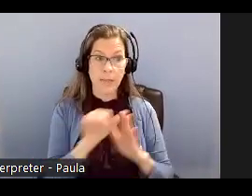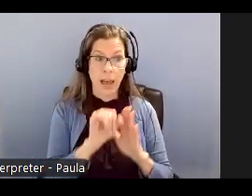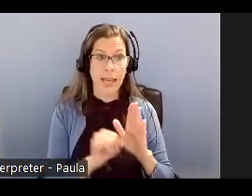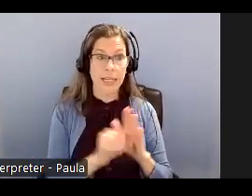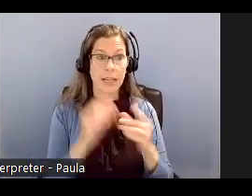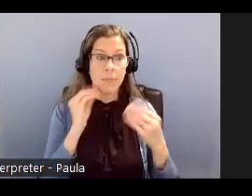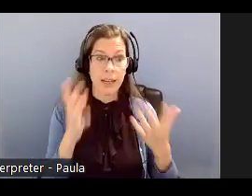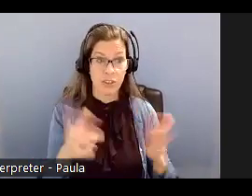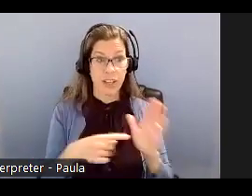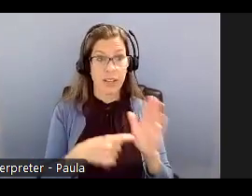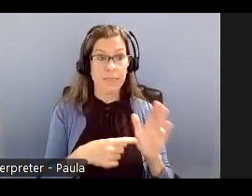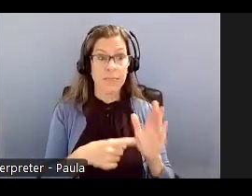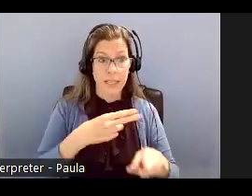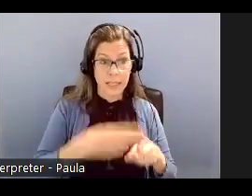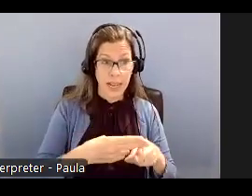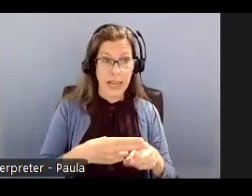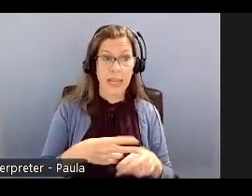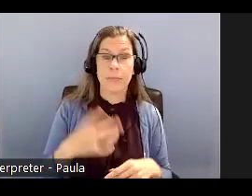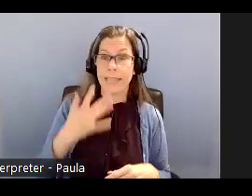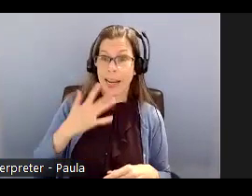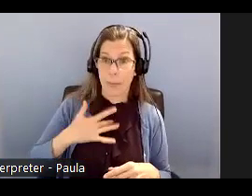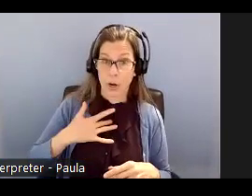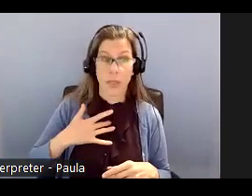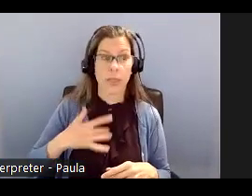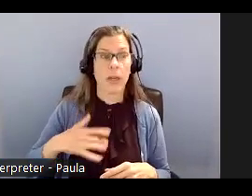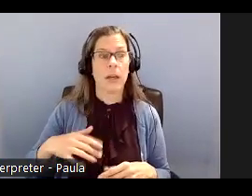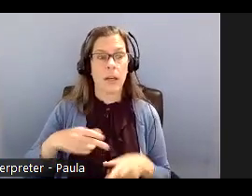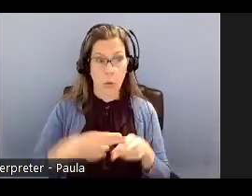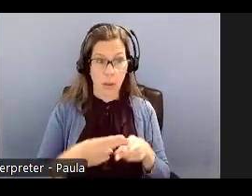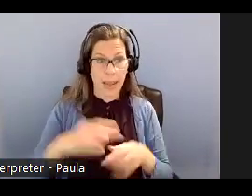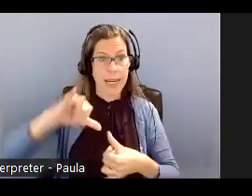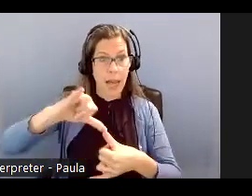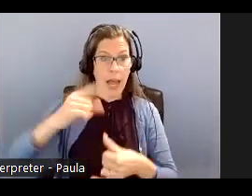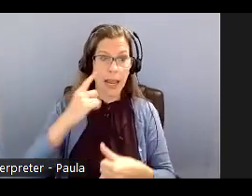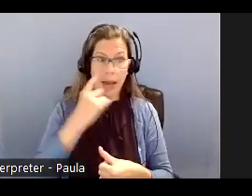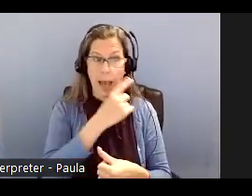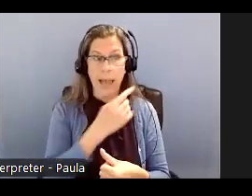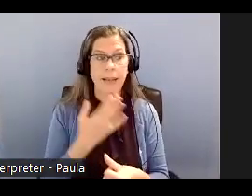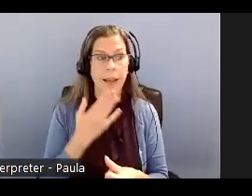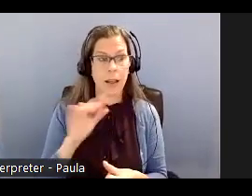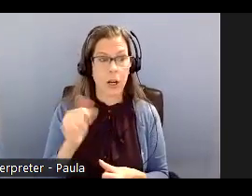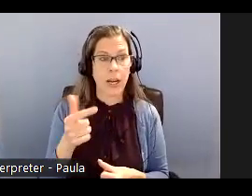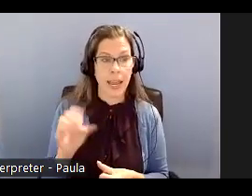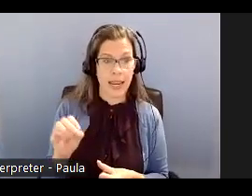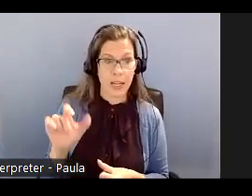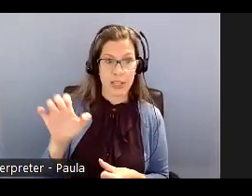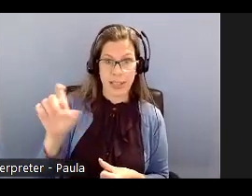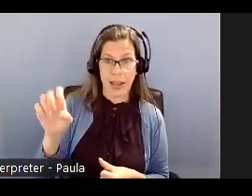information such as their name, date of birth, their weight, height, eye color, age, sex, and